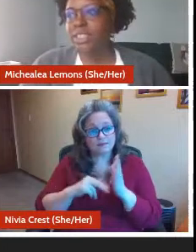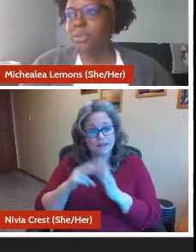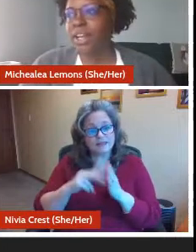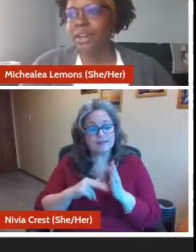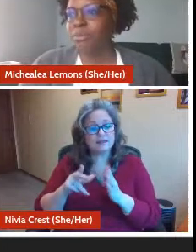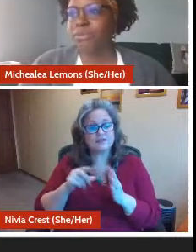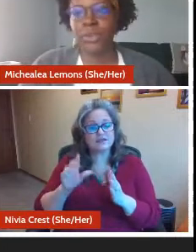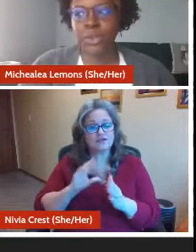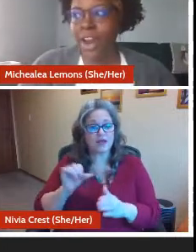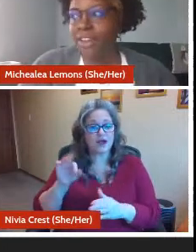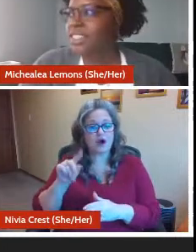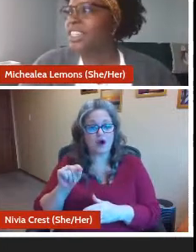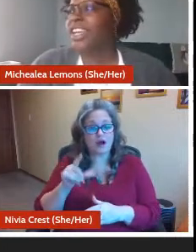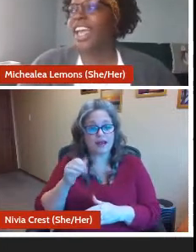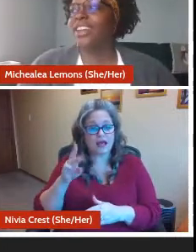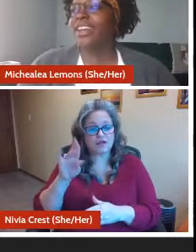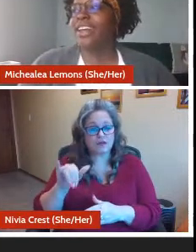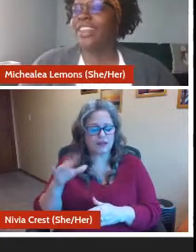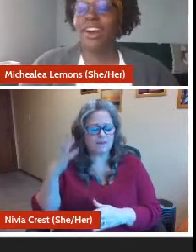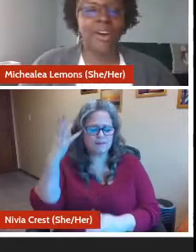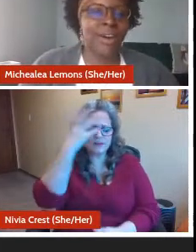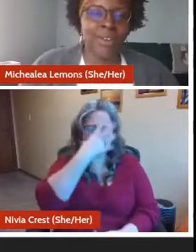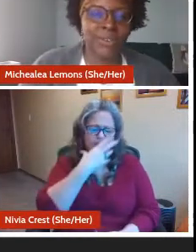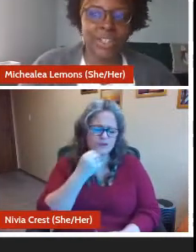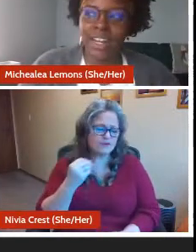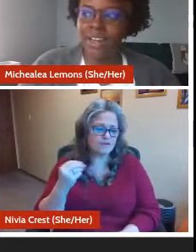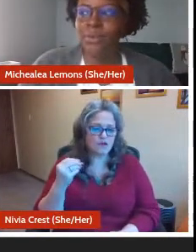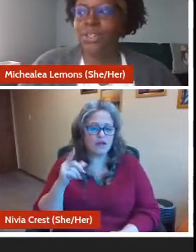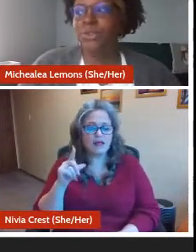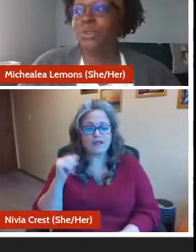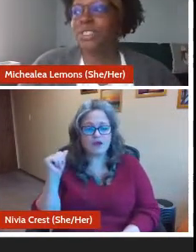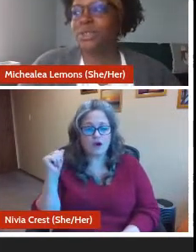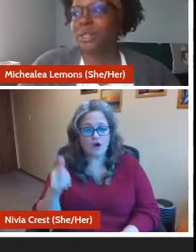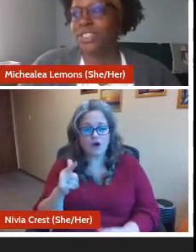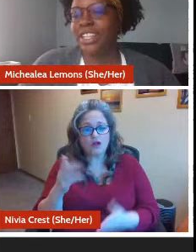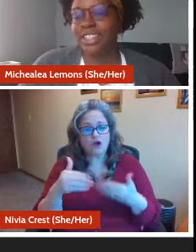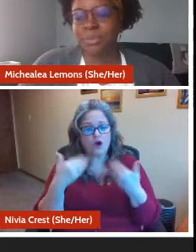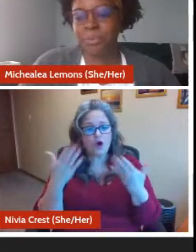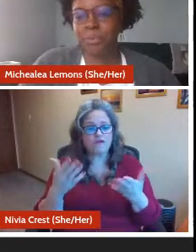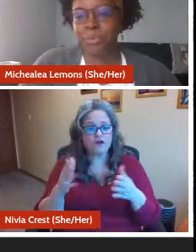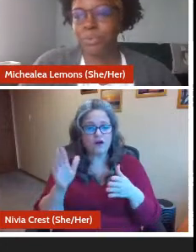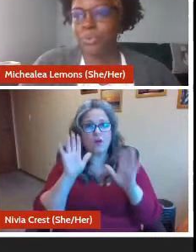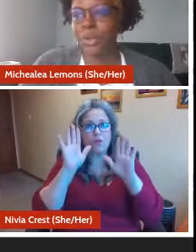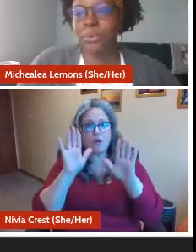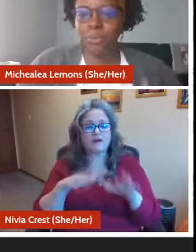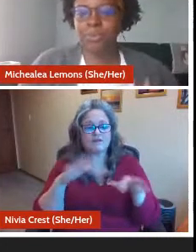beautifully photographed, and they all offer a wonderful description.